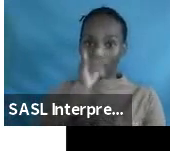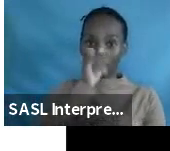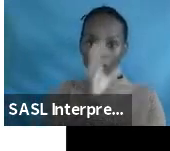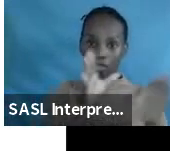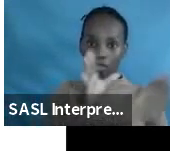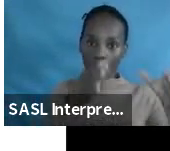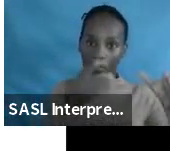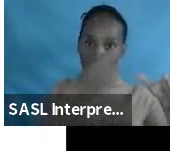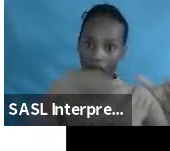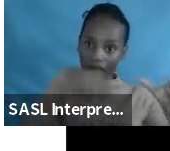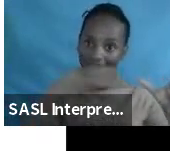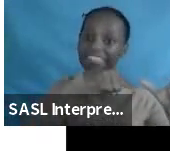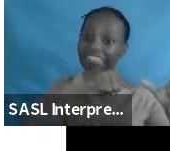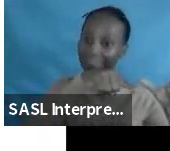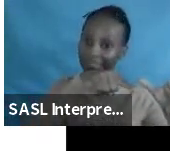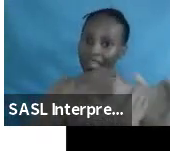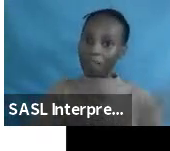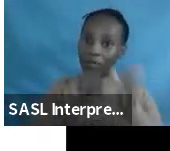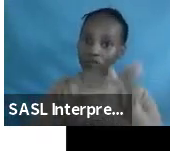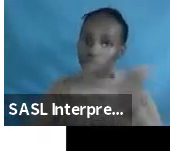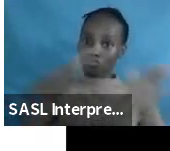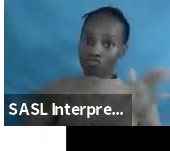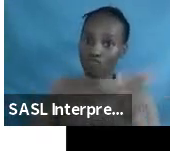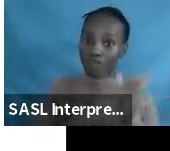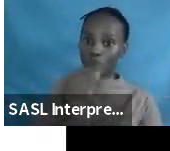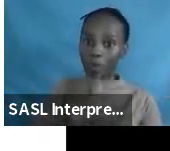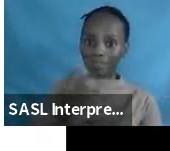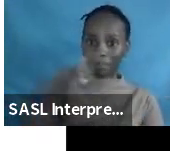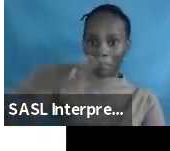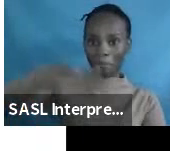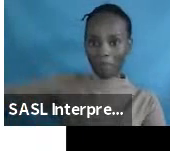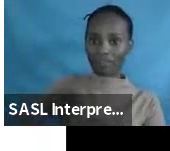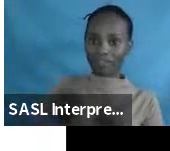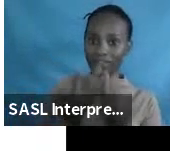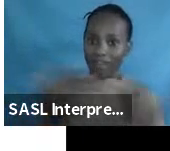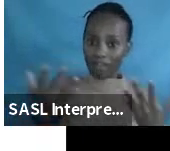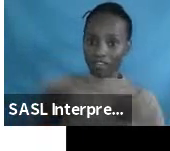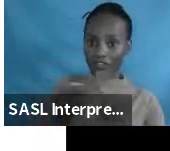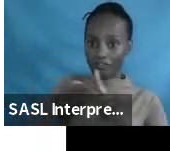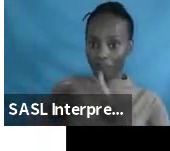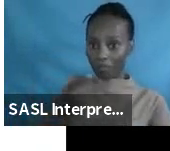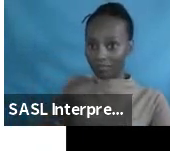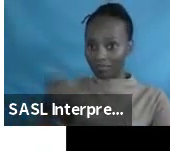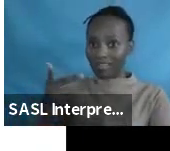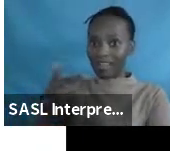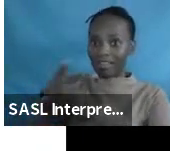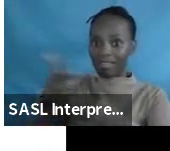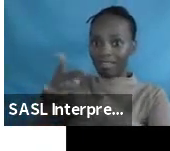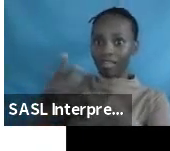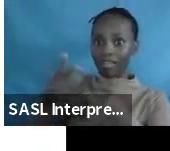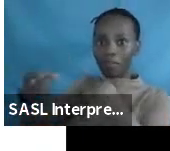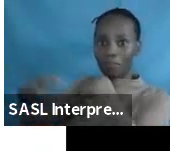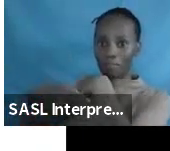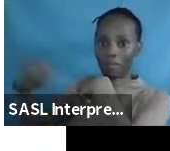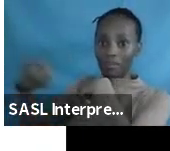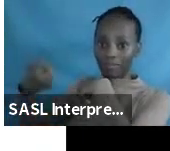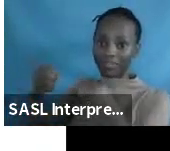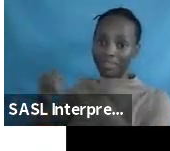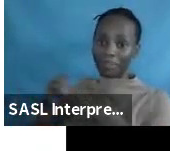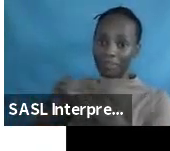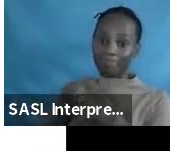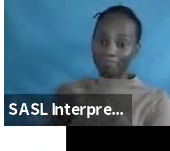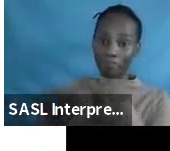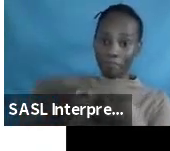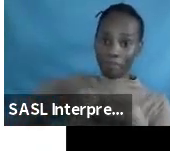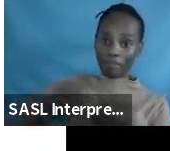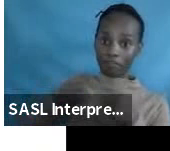activities by benefiting significantly from the profitable counterfeit and piracy goods. Ladies and gentlemen,